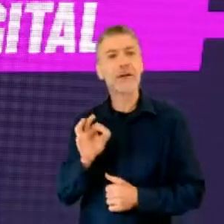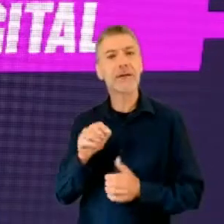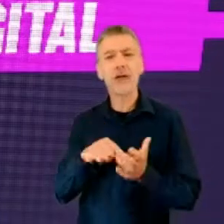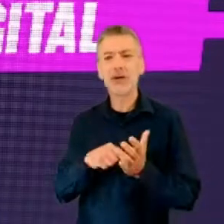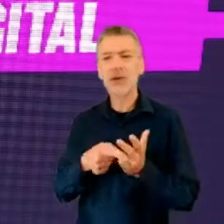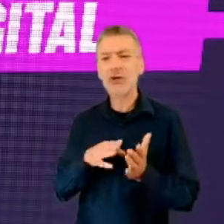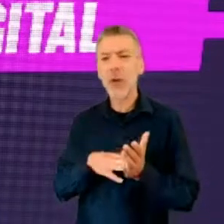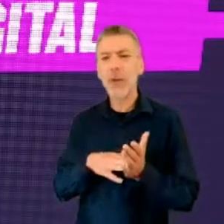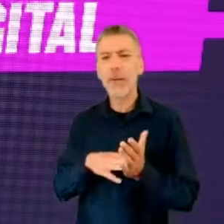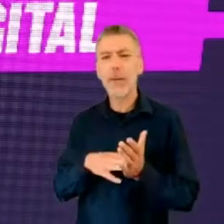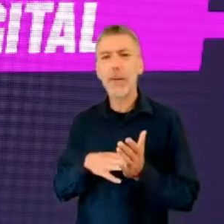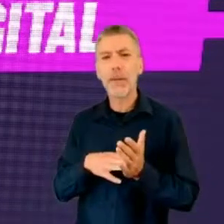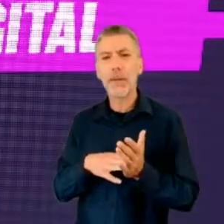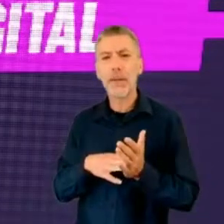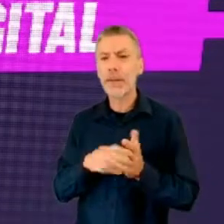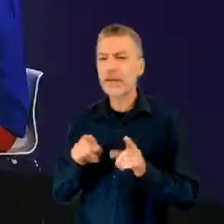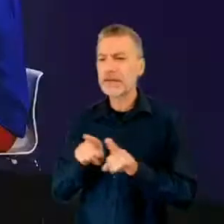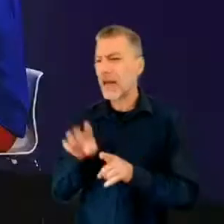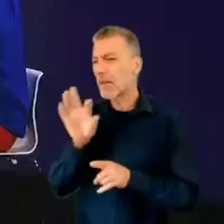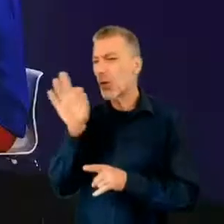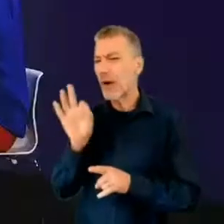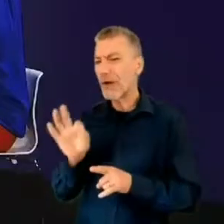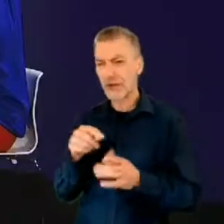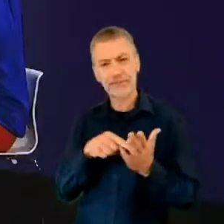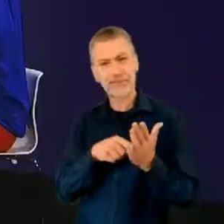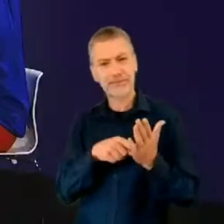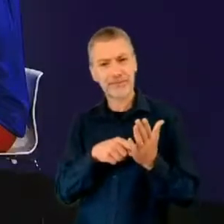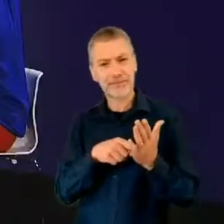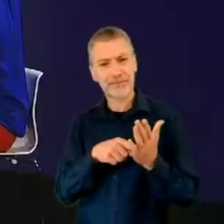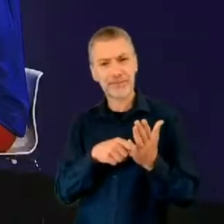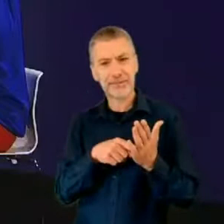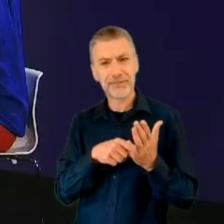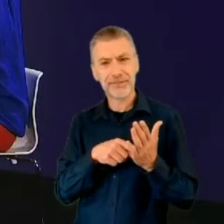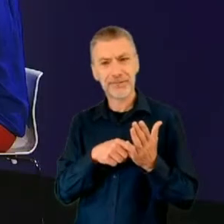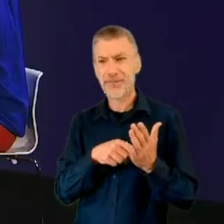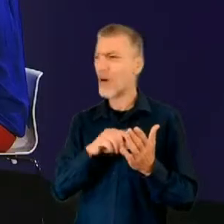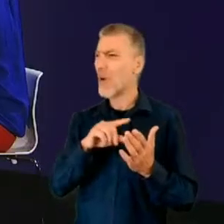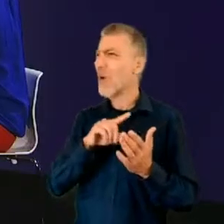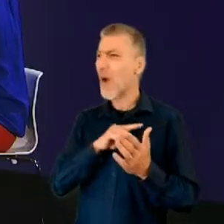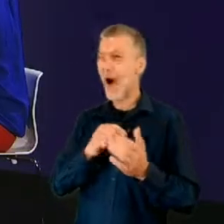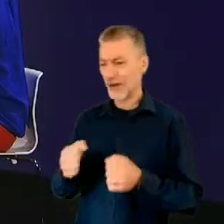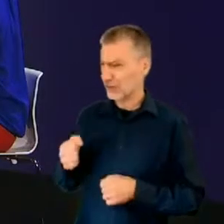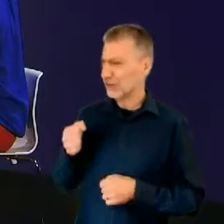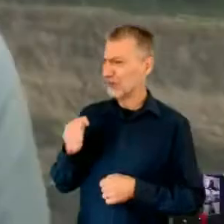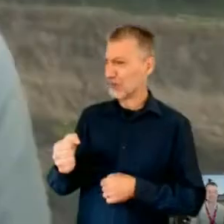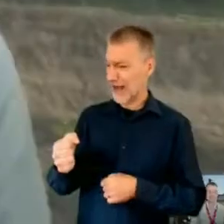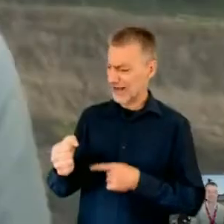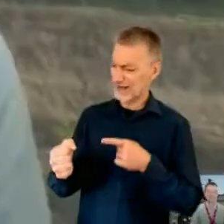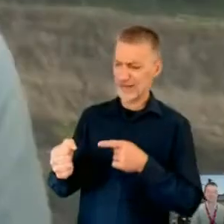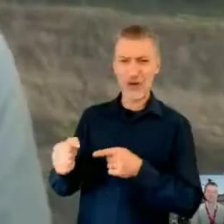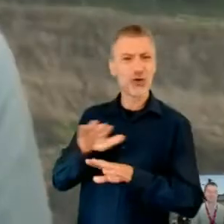this question also. Why are trains not more colourful? And is there a reason for that?